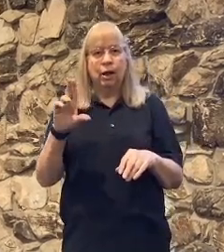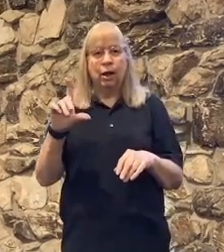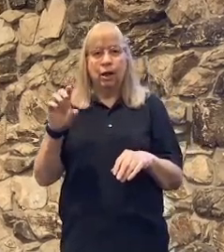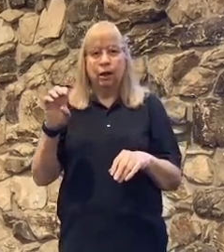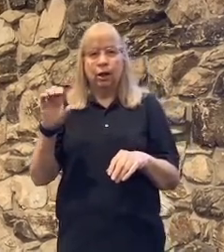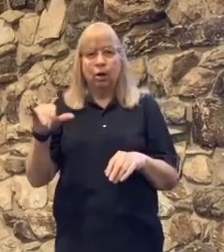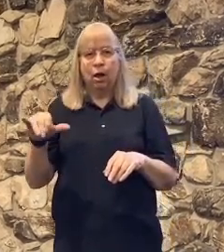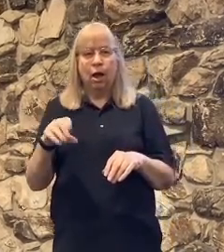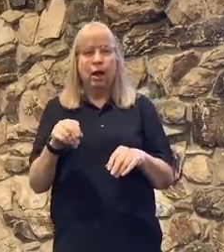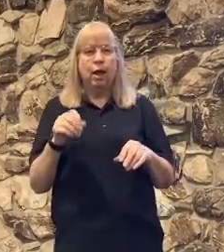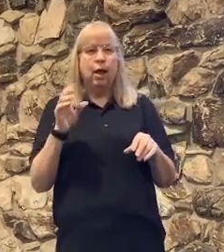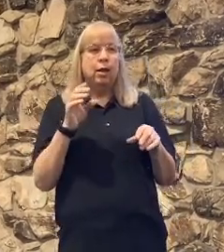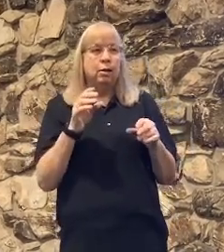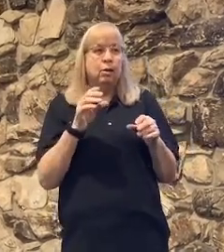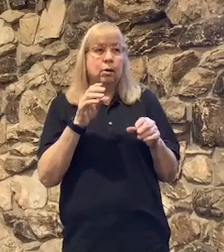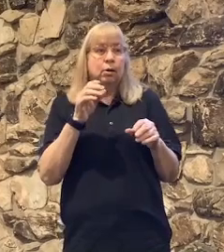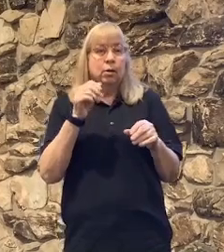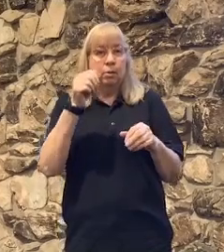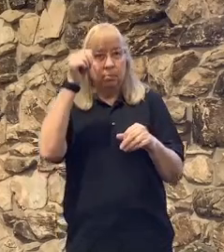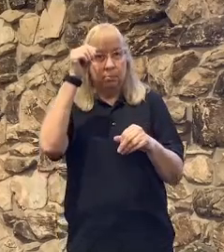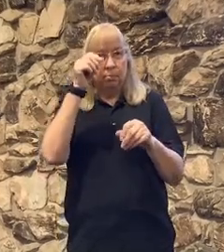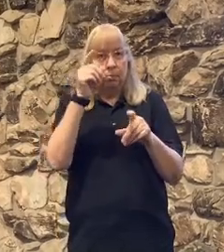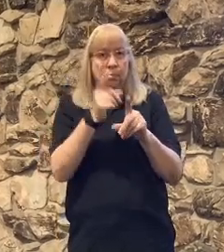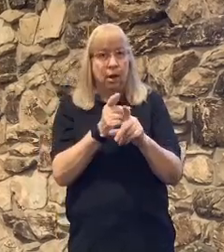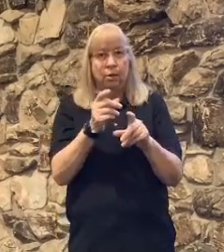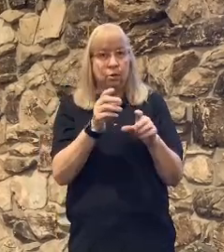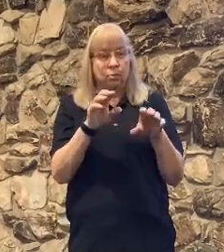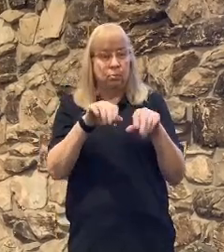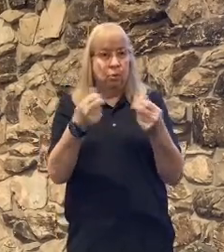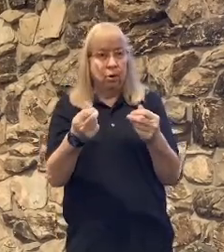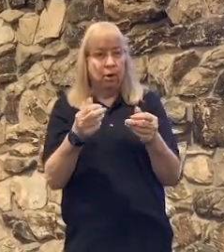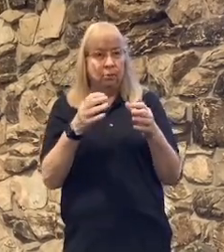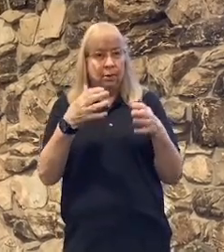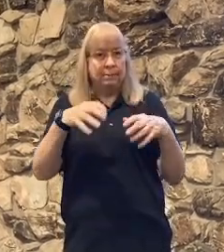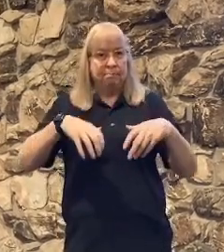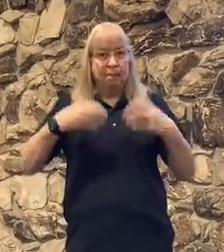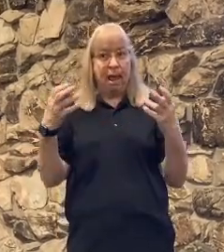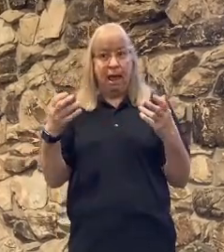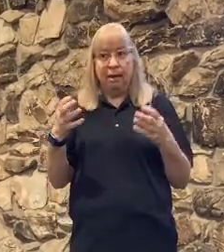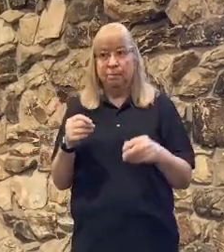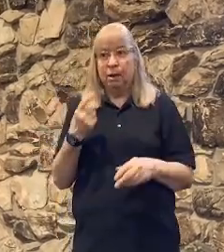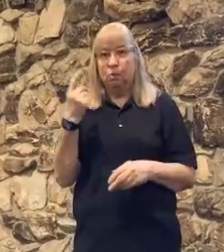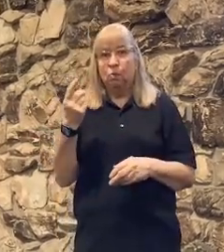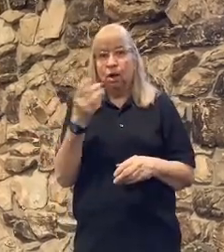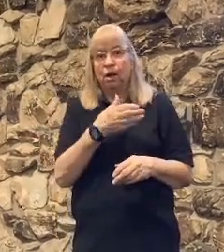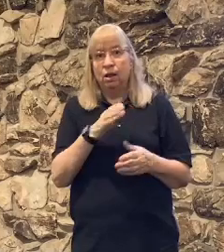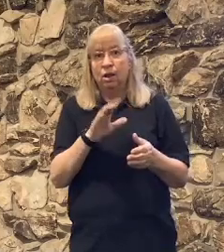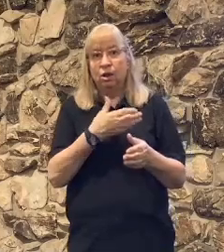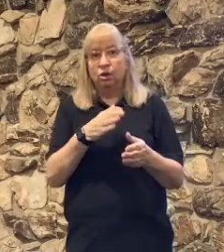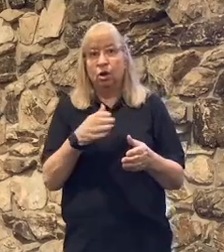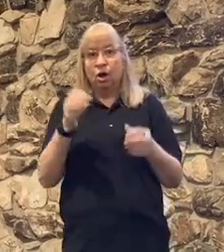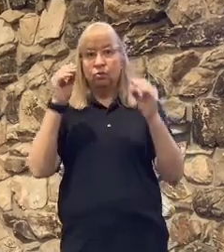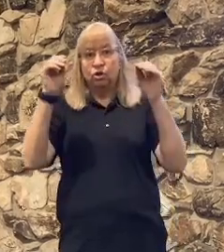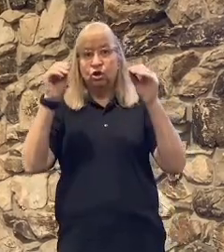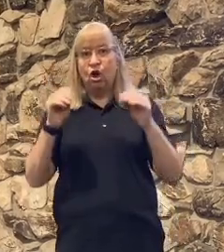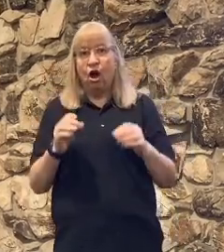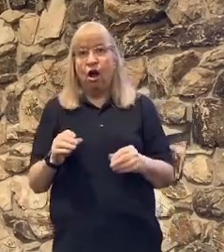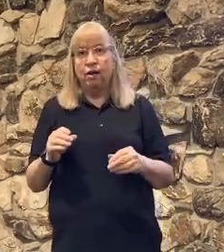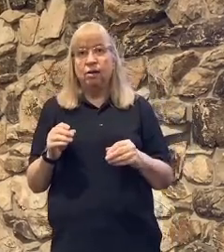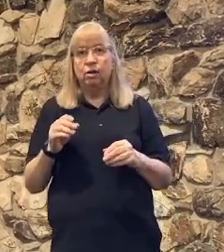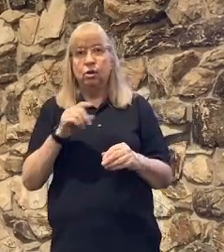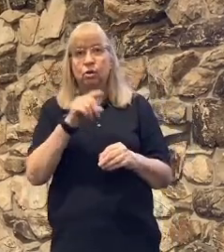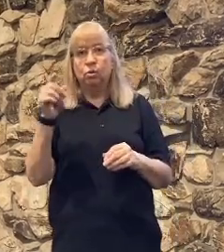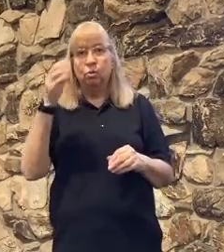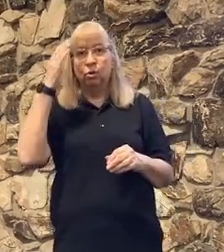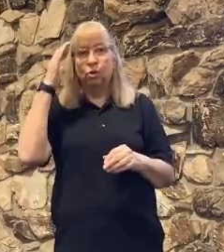at him. But one of the songs that she taught, and I know you know this one, because I think we sang it. Where did